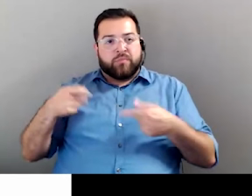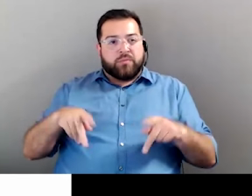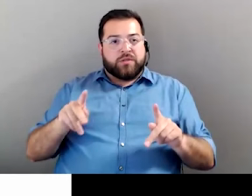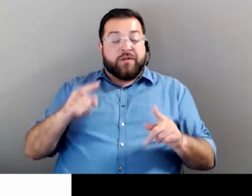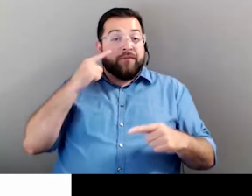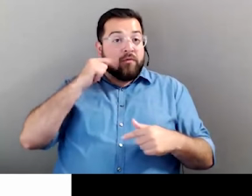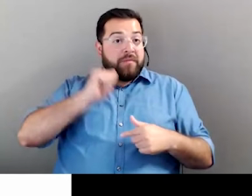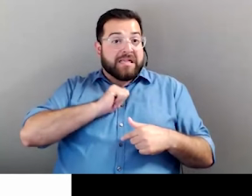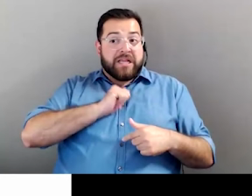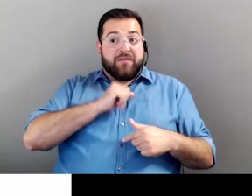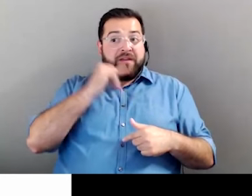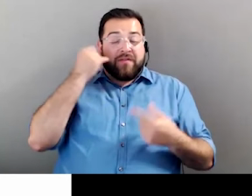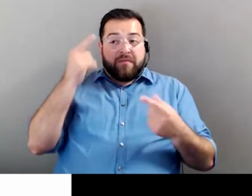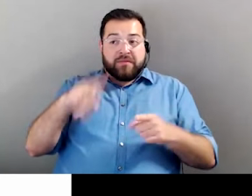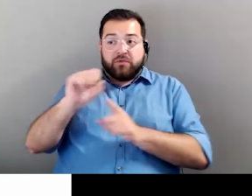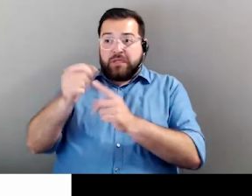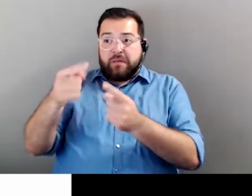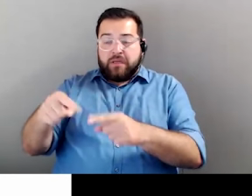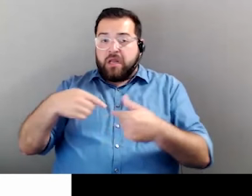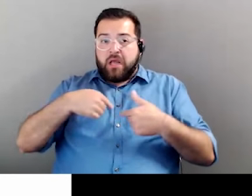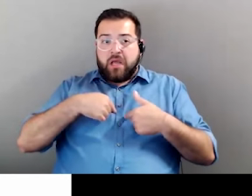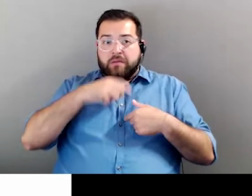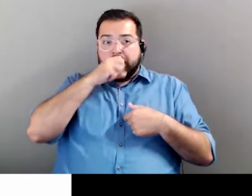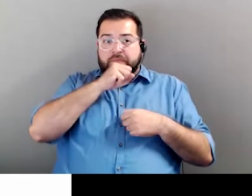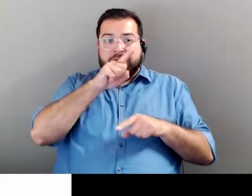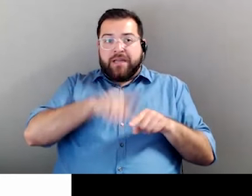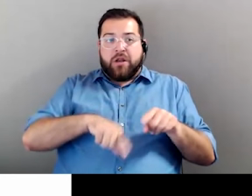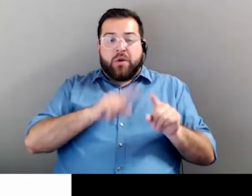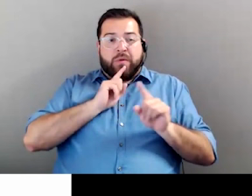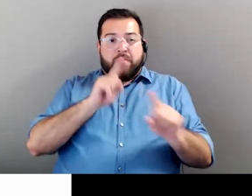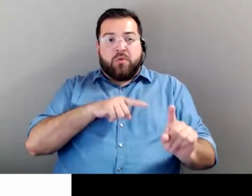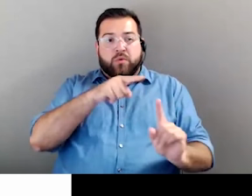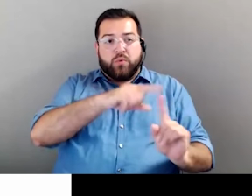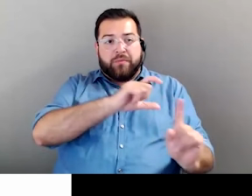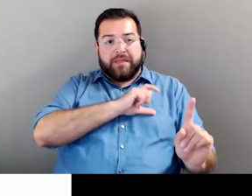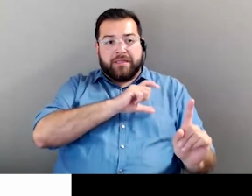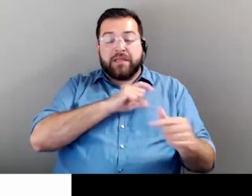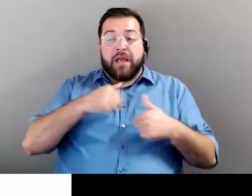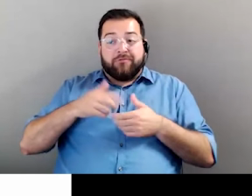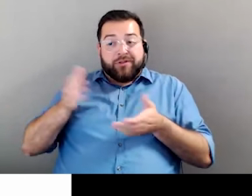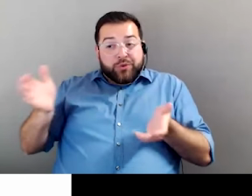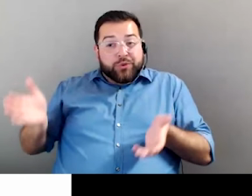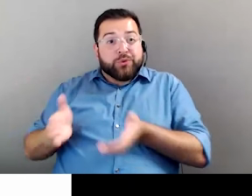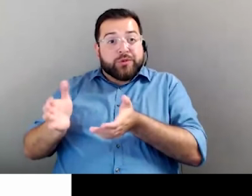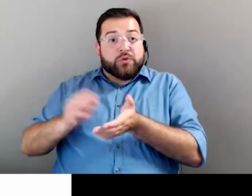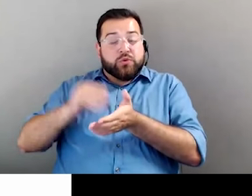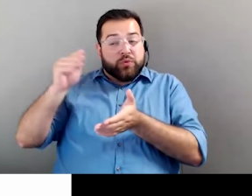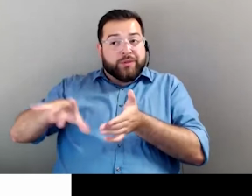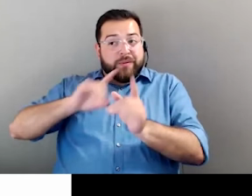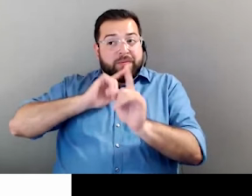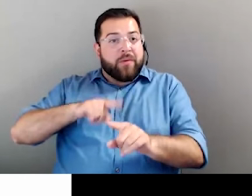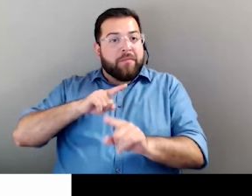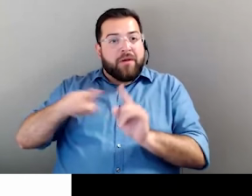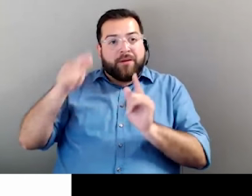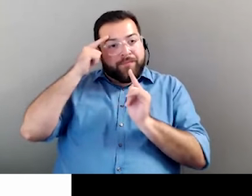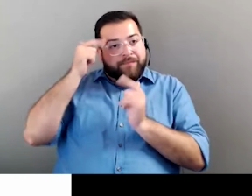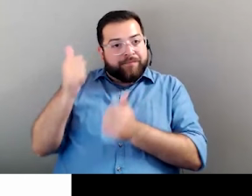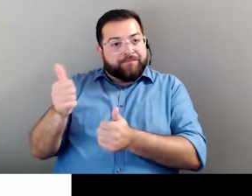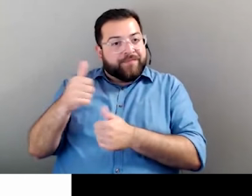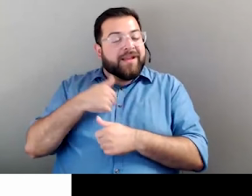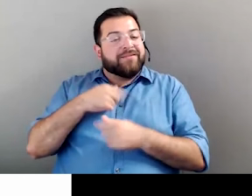on, I can't report it to PD. I would encourage the student to report it, but that's ultimately up to them. And I have seen a lot of our